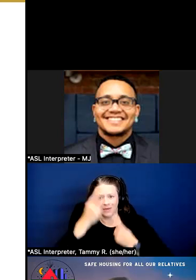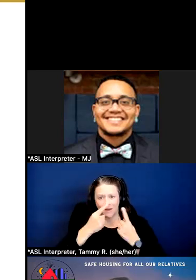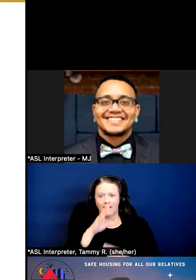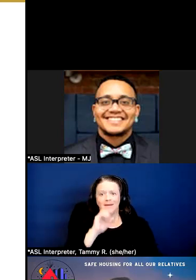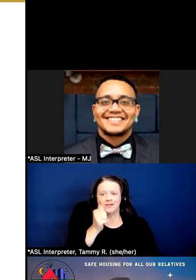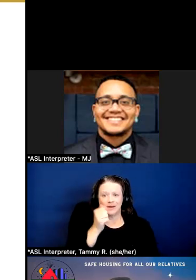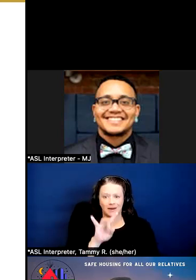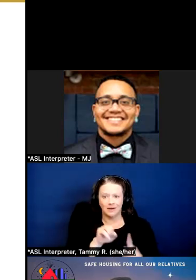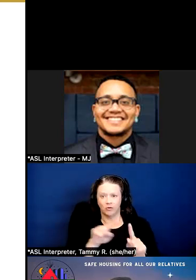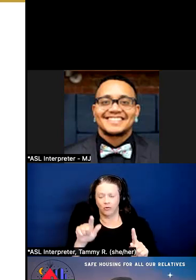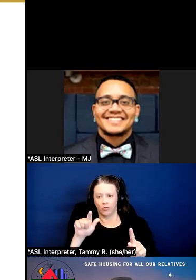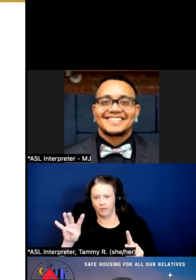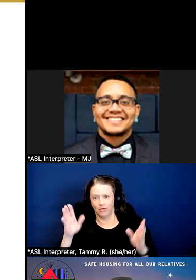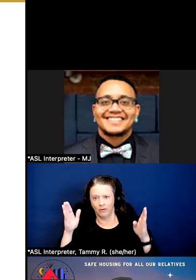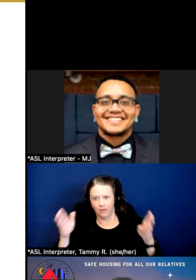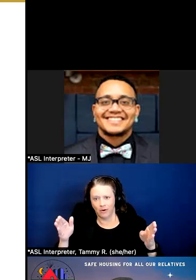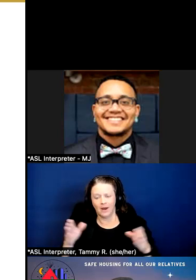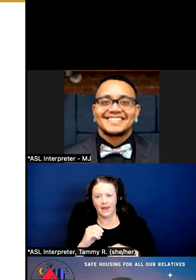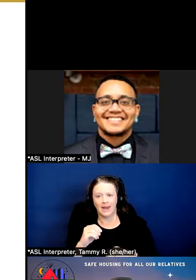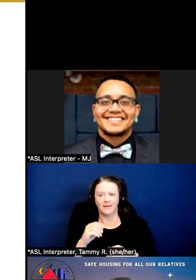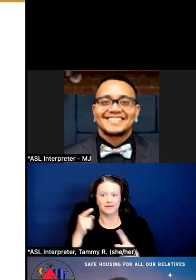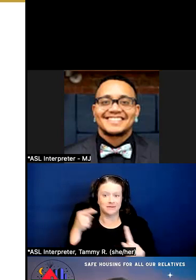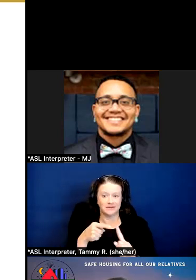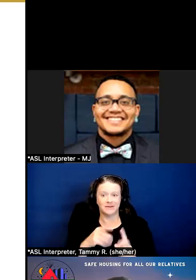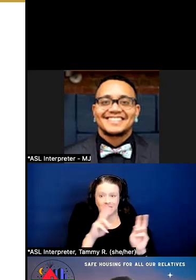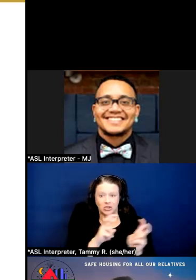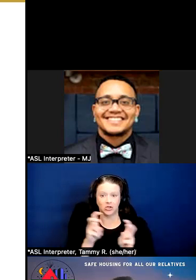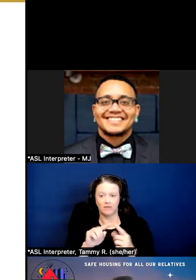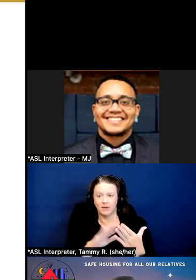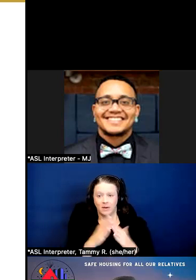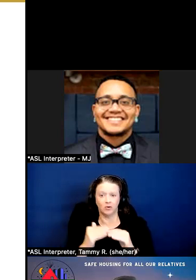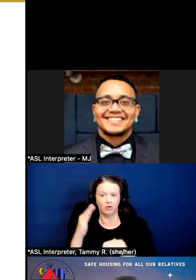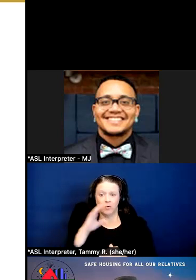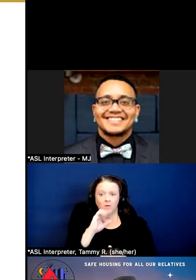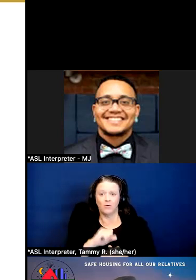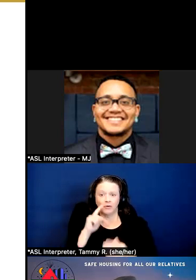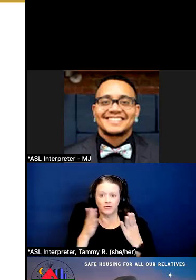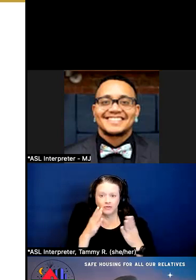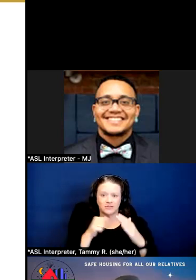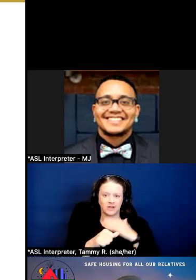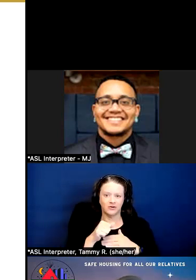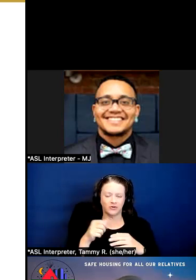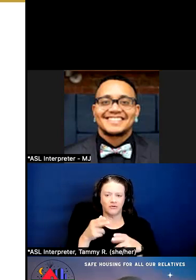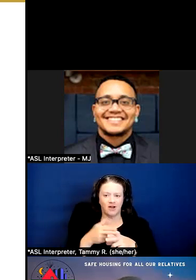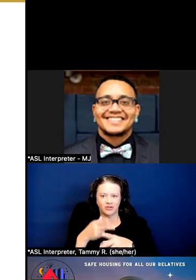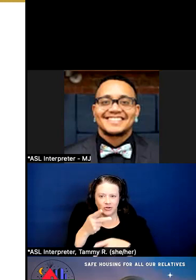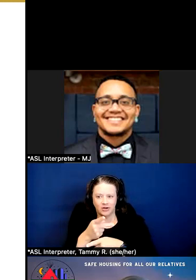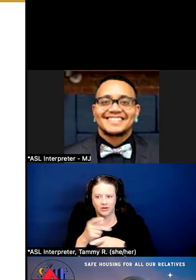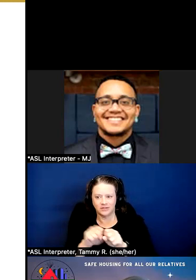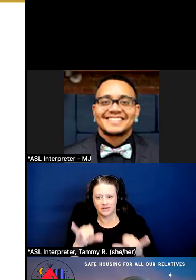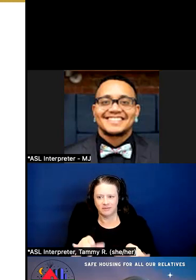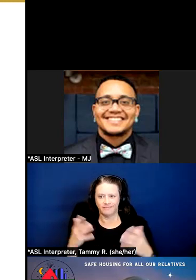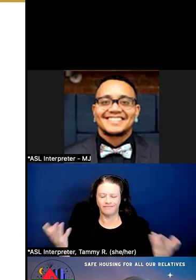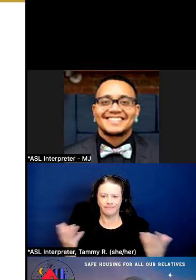and about that specific issue of aging out at that time. So I think that is what I can add to this, but I of course don't have